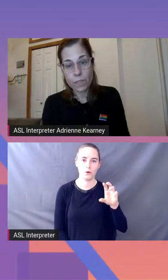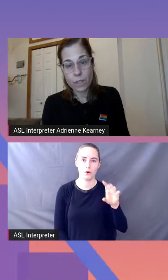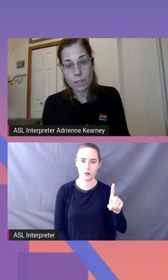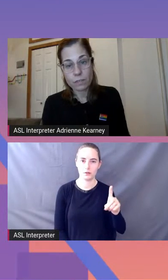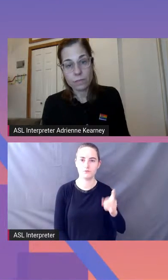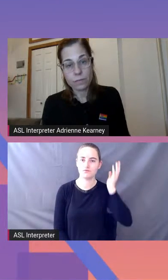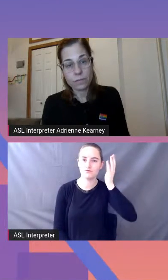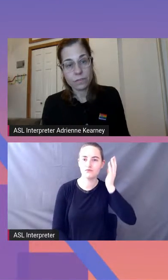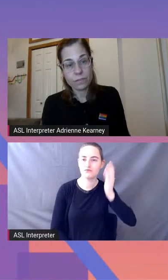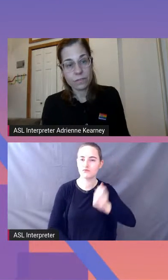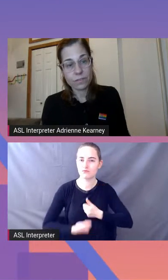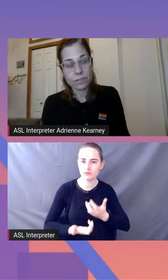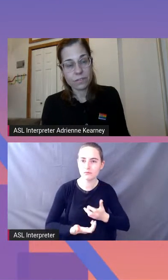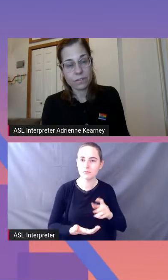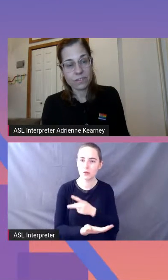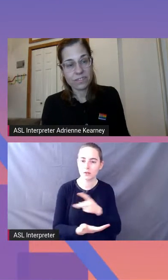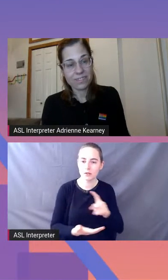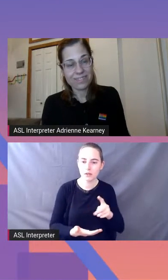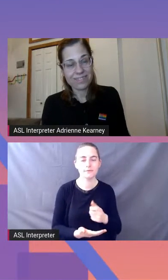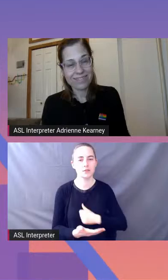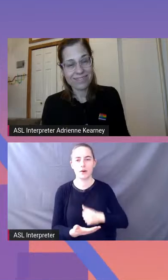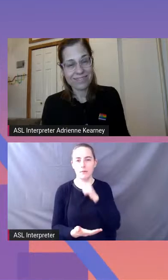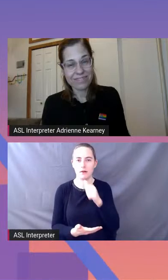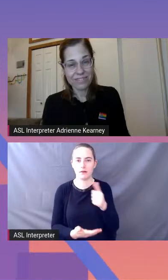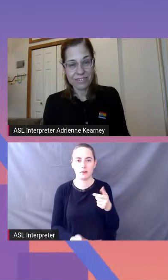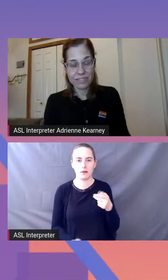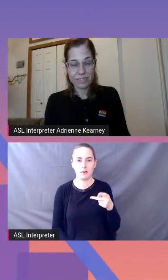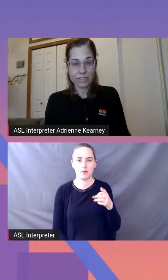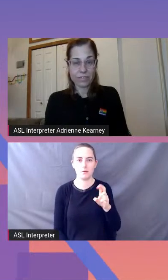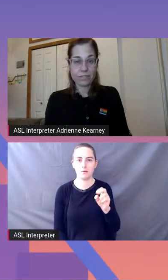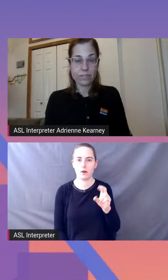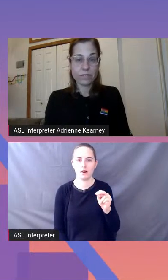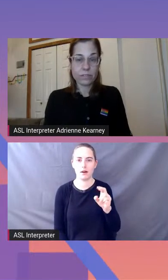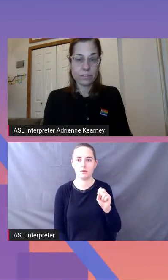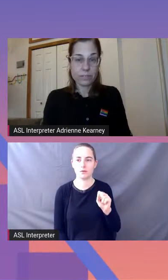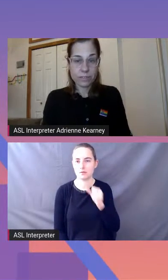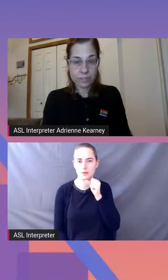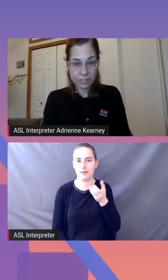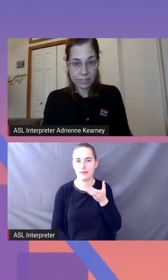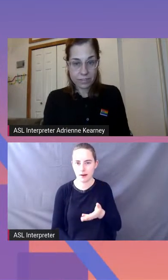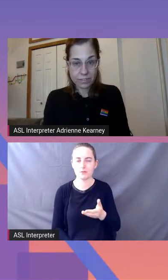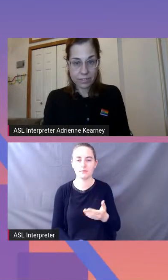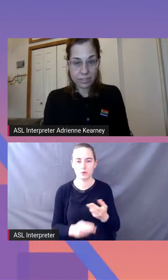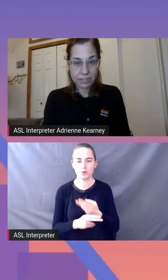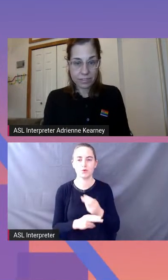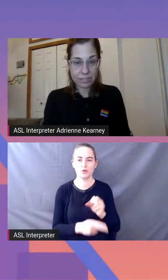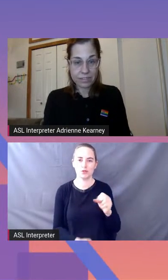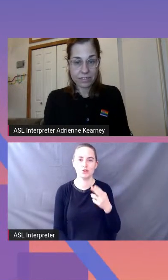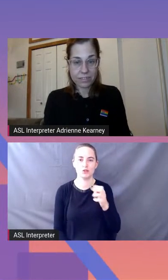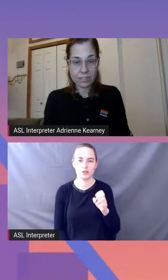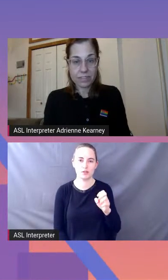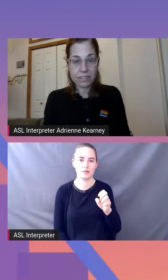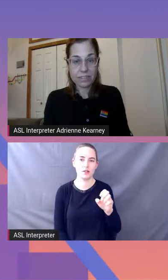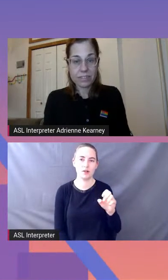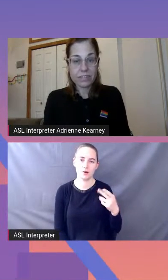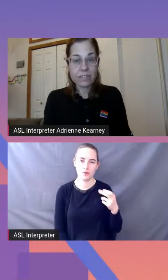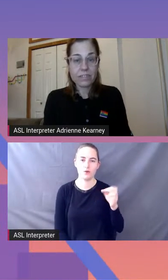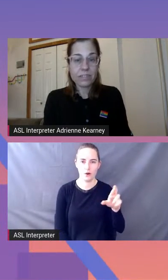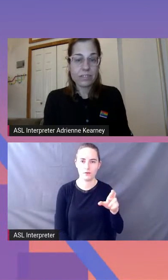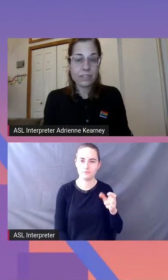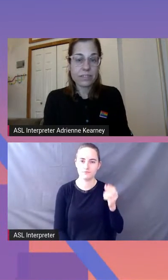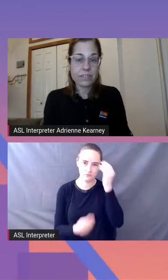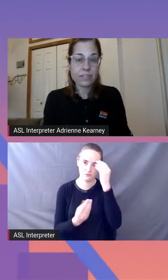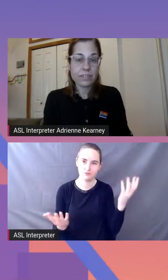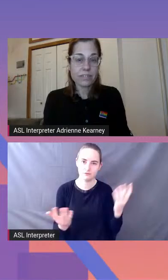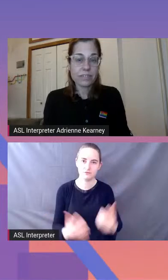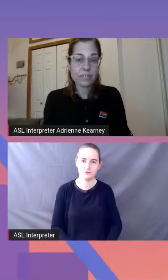And sorry, my pronouns aren't up here. I go by she and her pronouns. Pronouns for anyone needs to know.